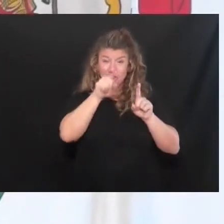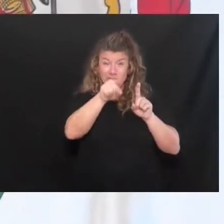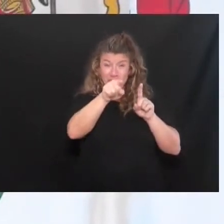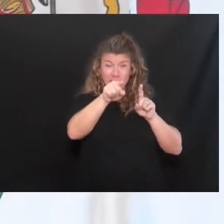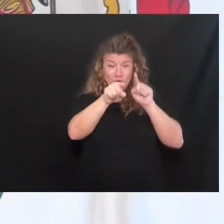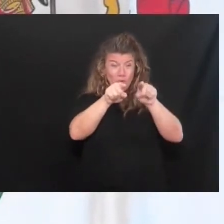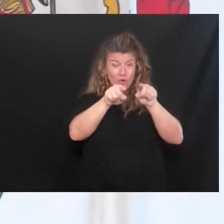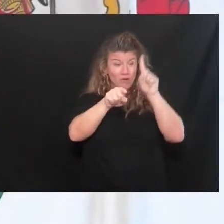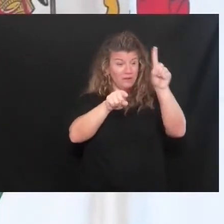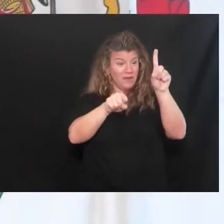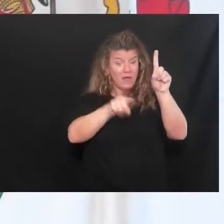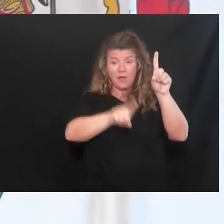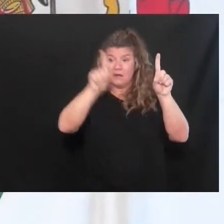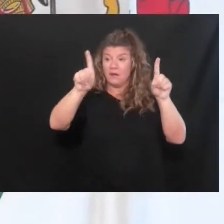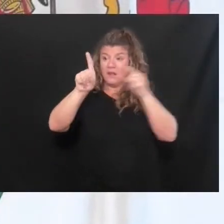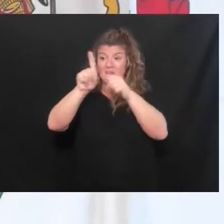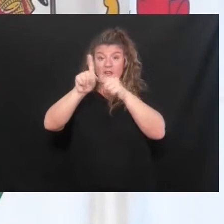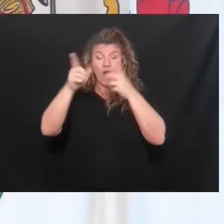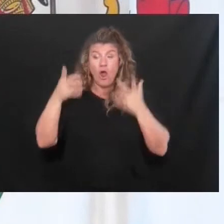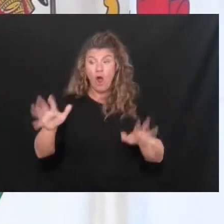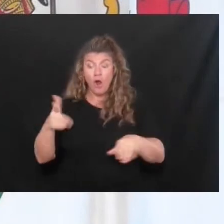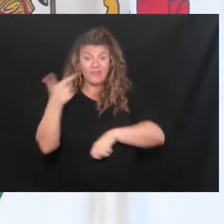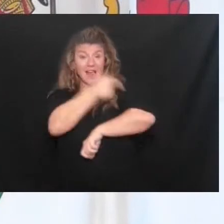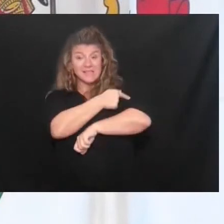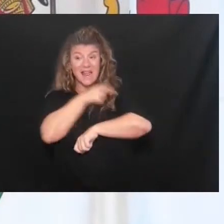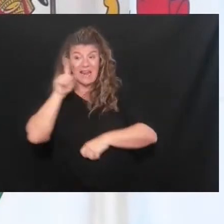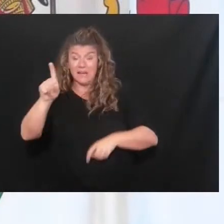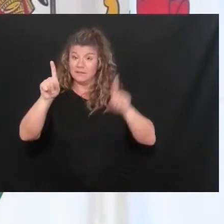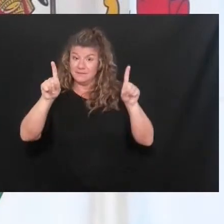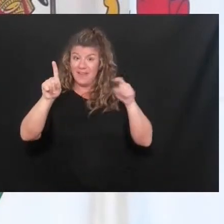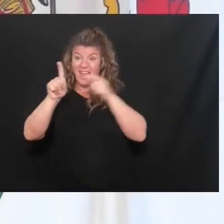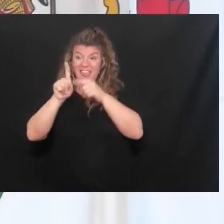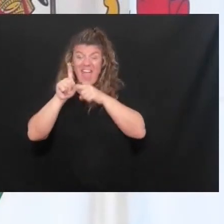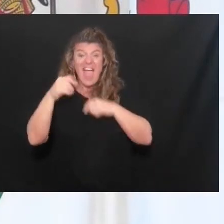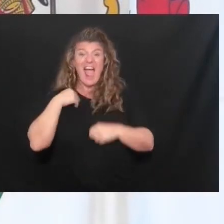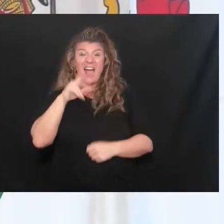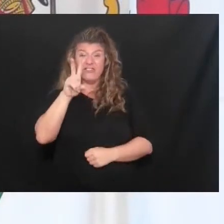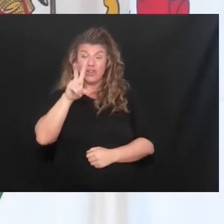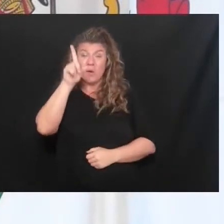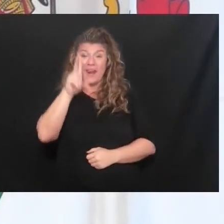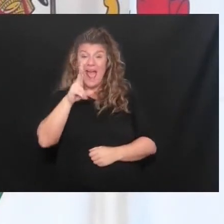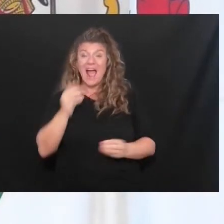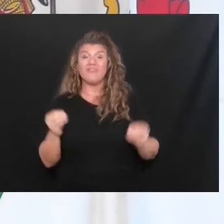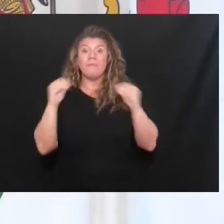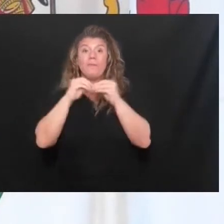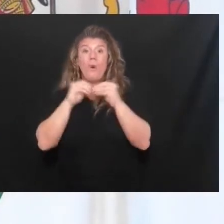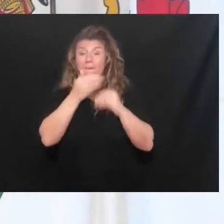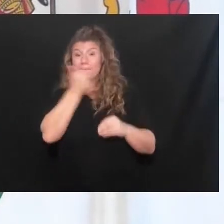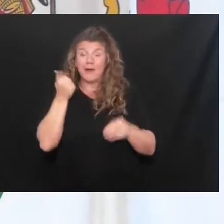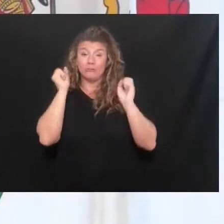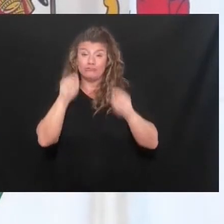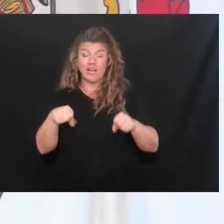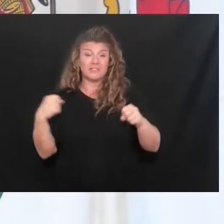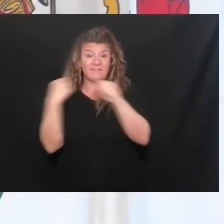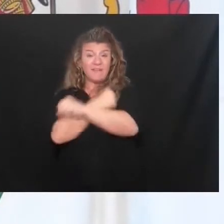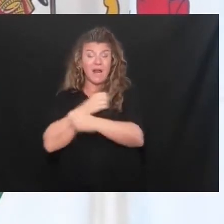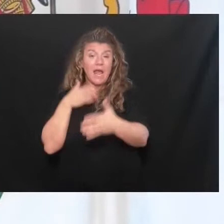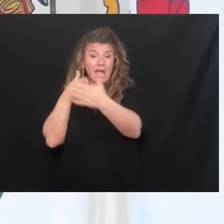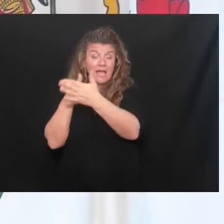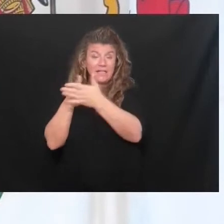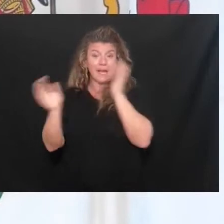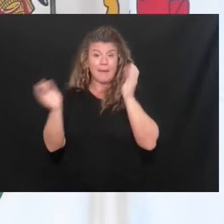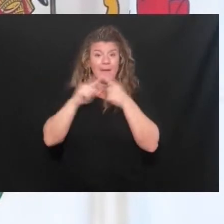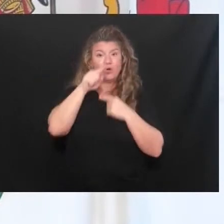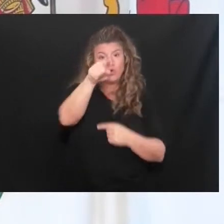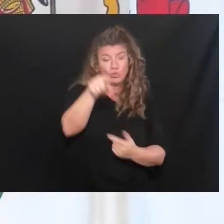are taking a chance that is 2.5 times greater than the person that was vaccinated. You're